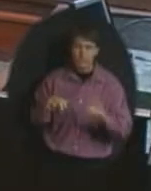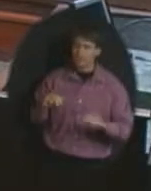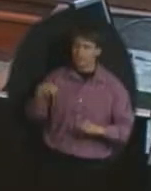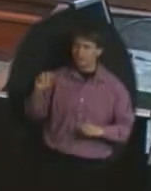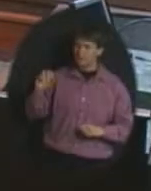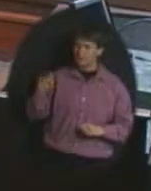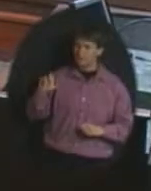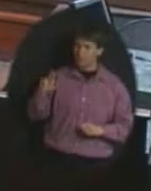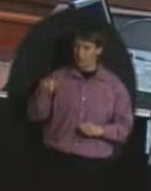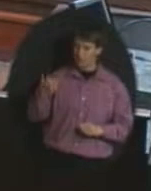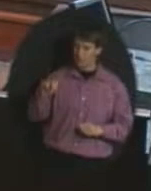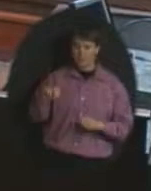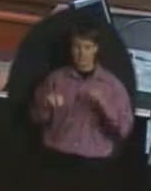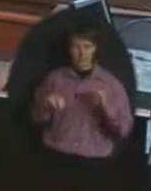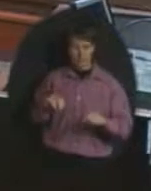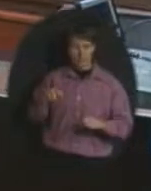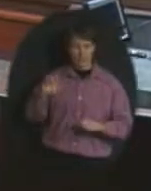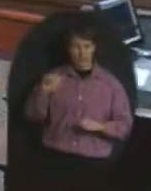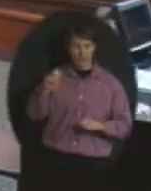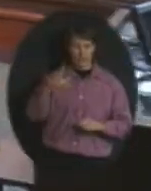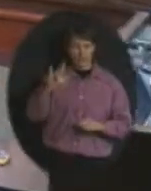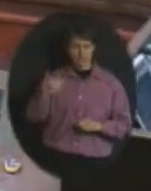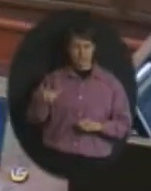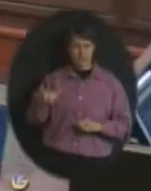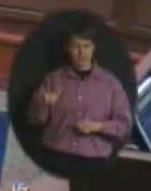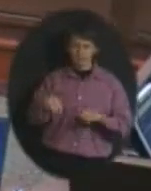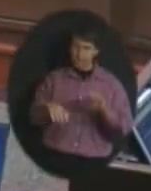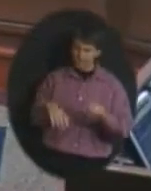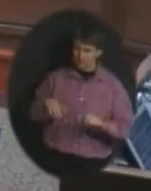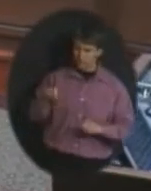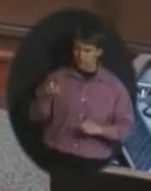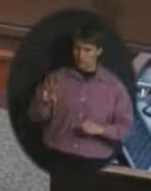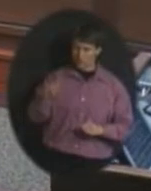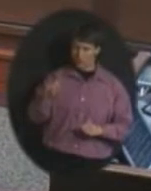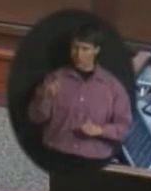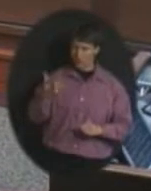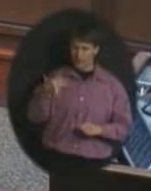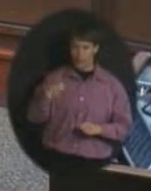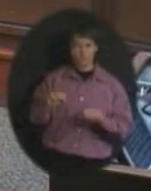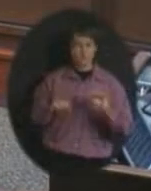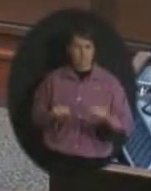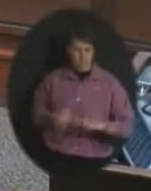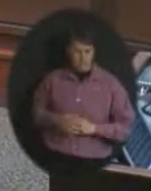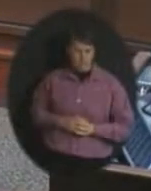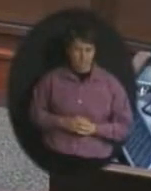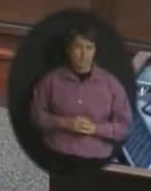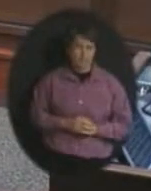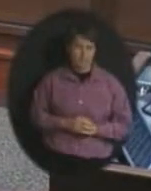Mrs. Martin? Yes. Ms. Ashley? Yes. Dr. Daniels? Yes.